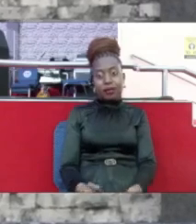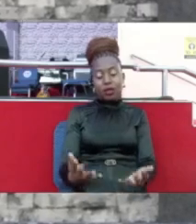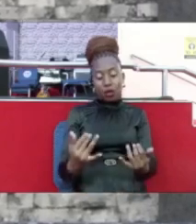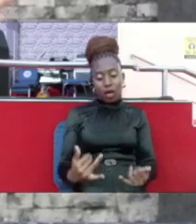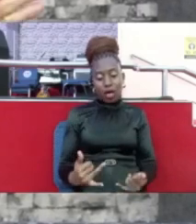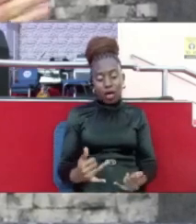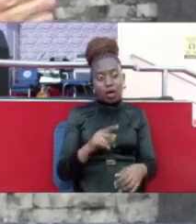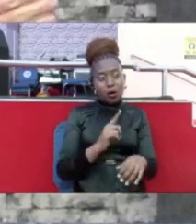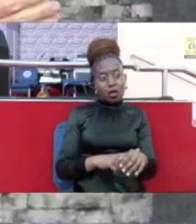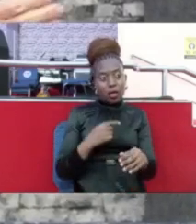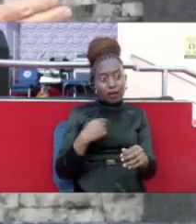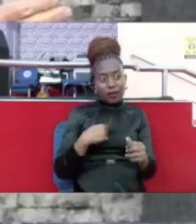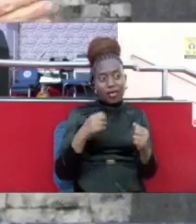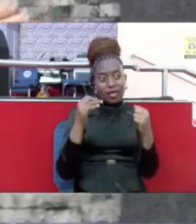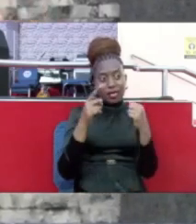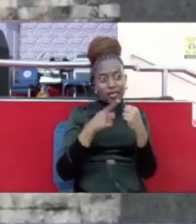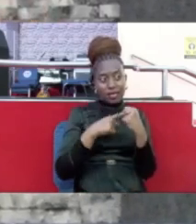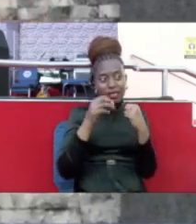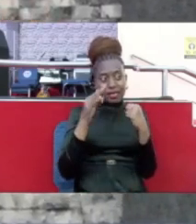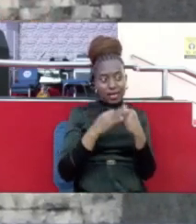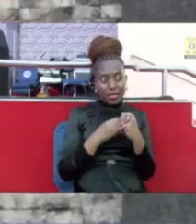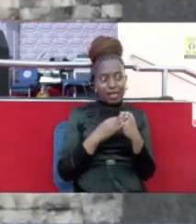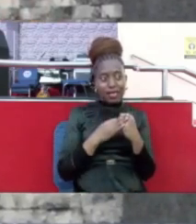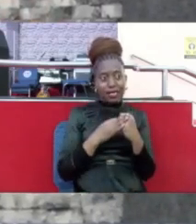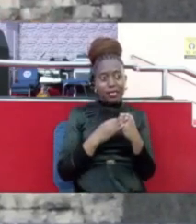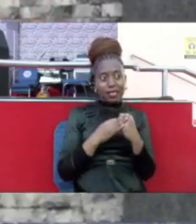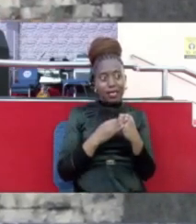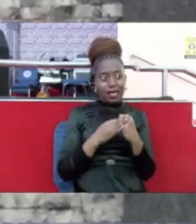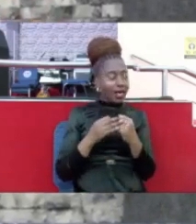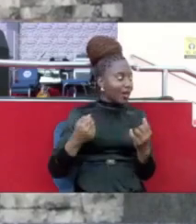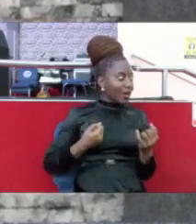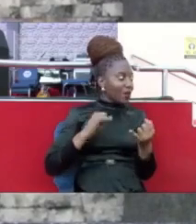68, and my wife, she's what? Are you